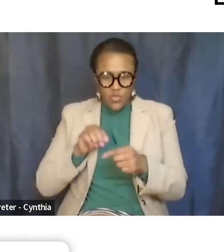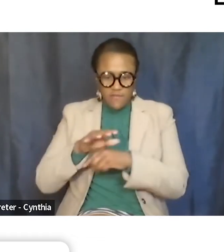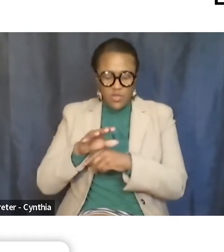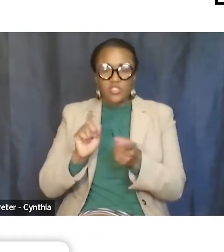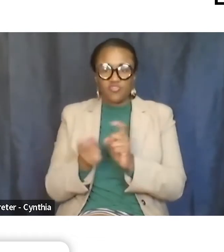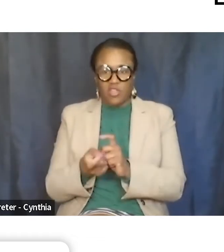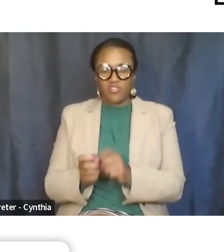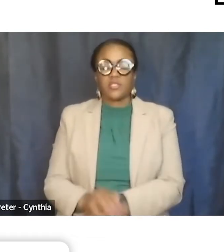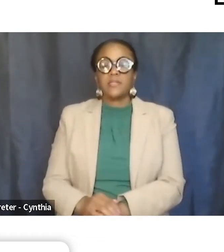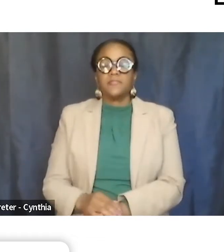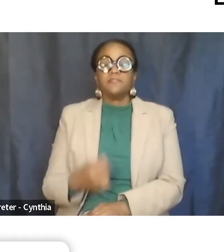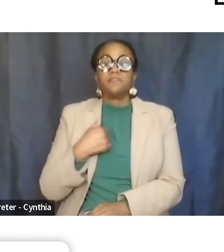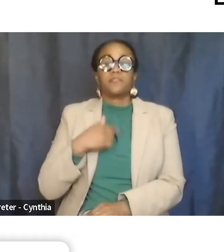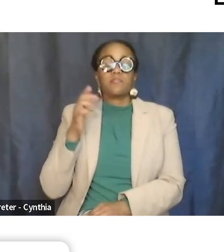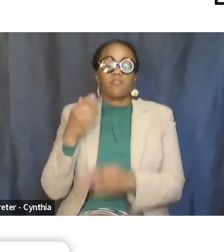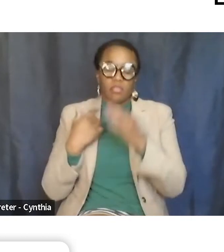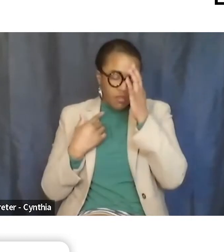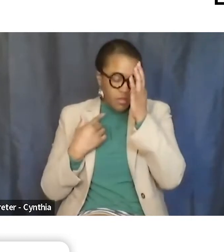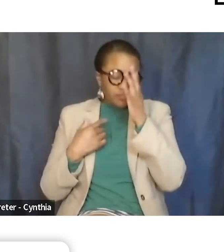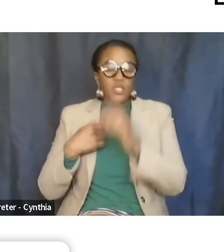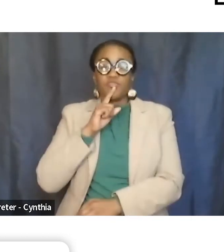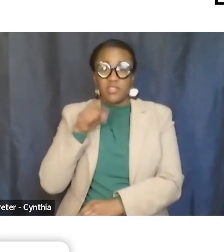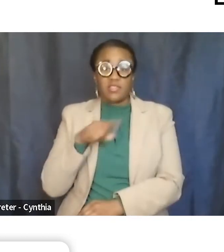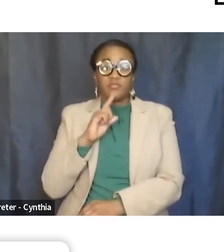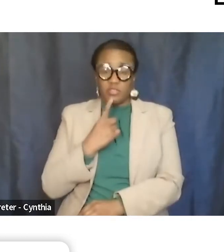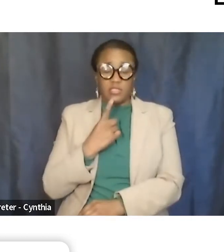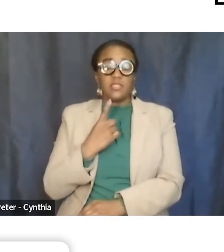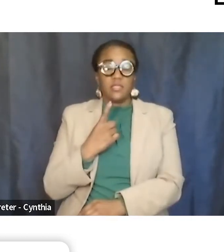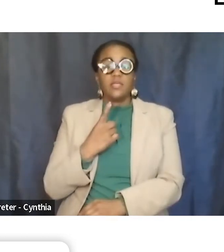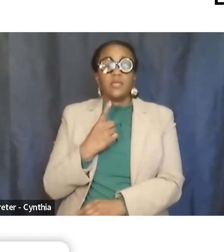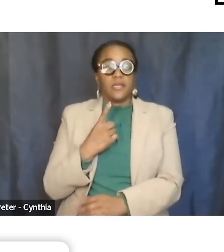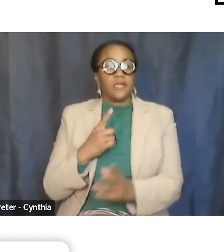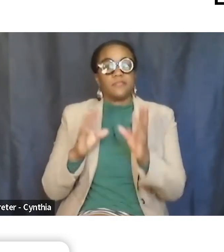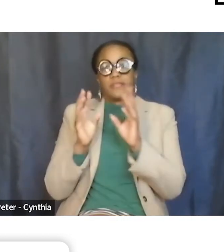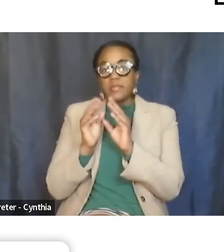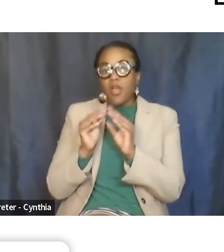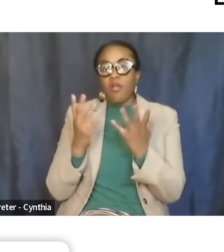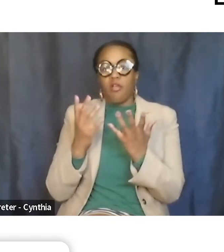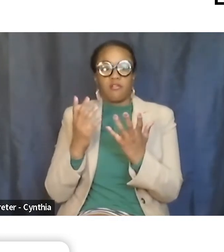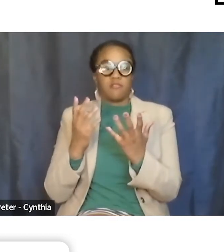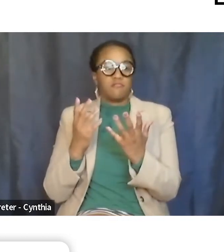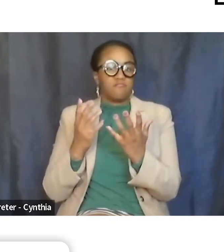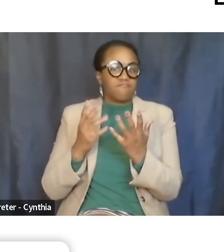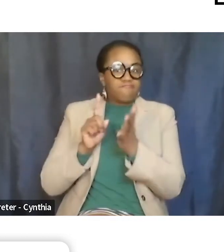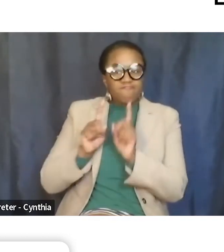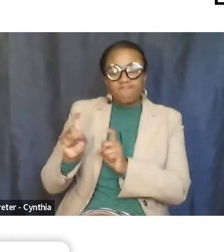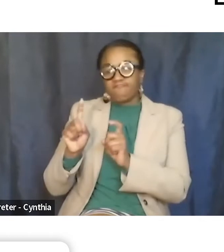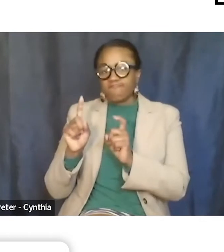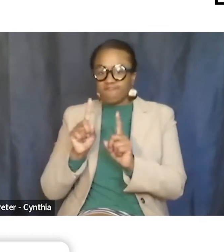change. This is critical questioning Socratic seminar style, right? I would say is somebody that